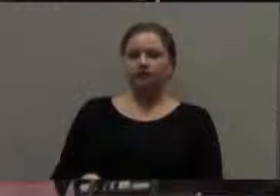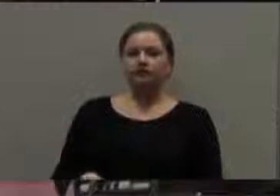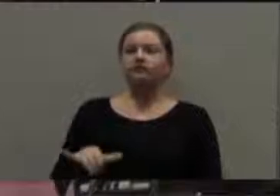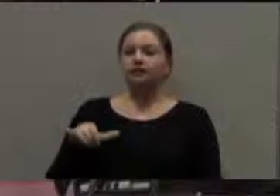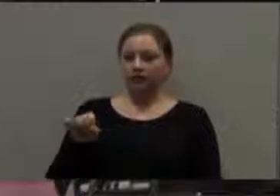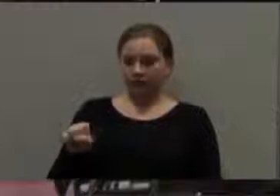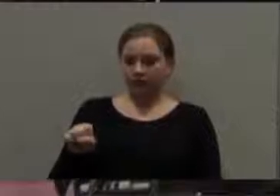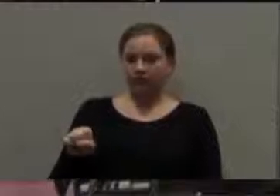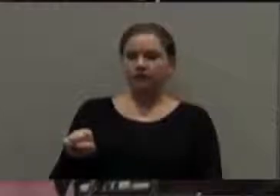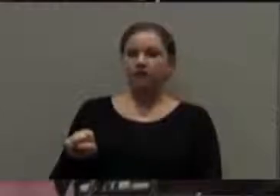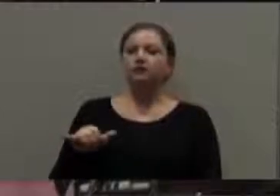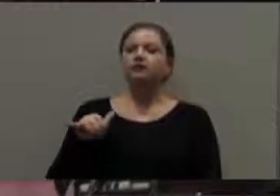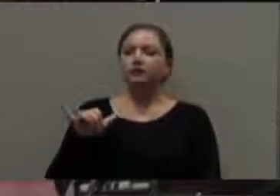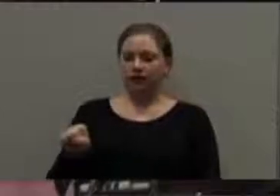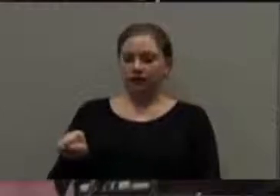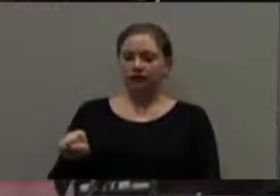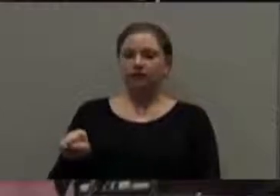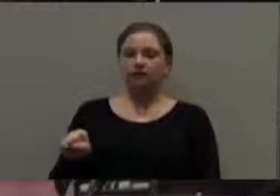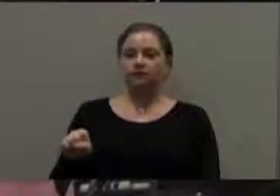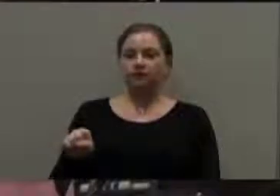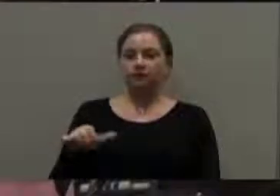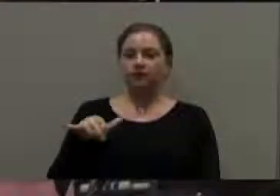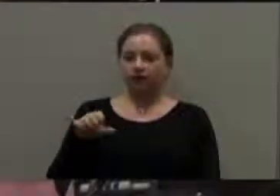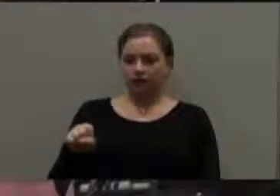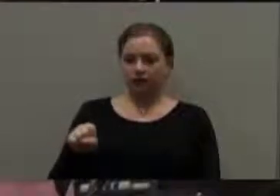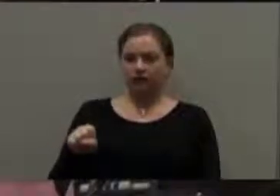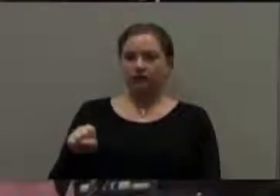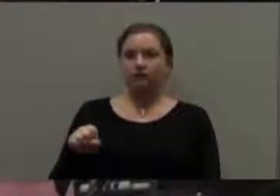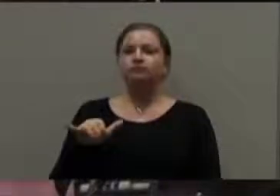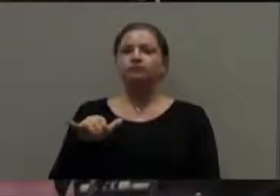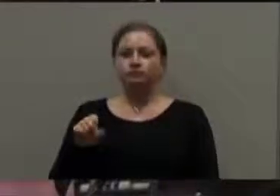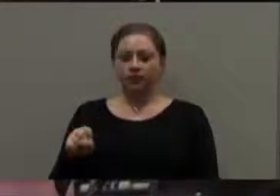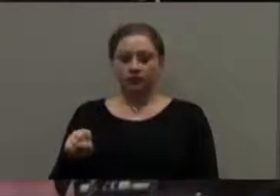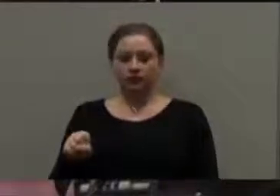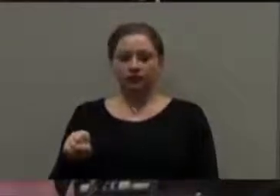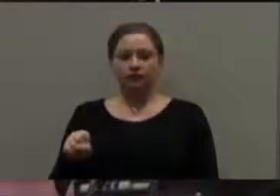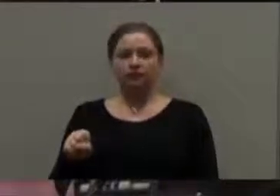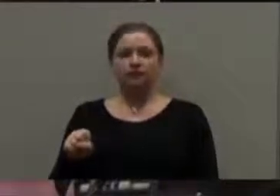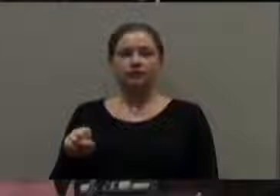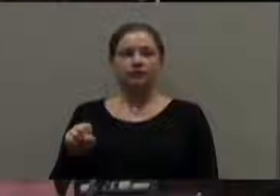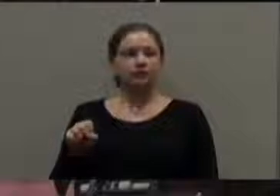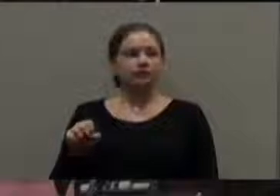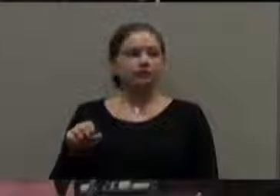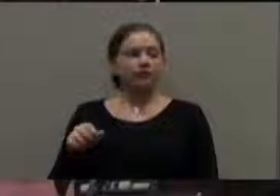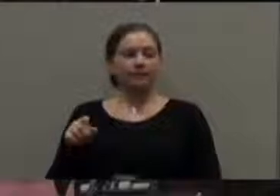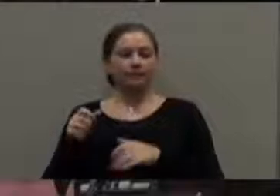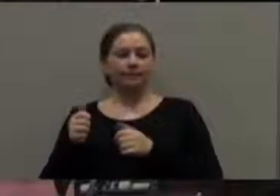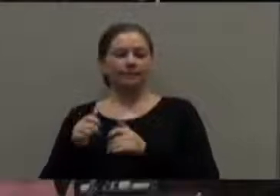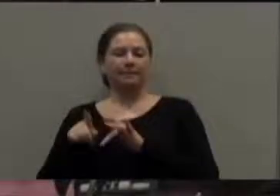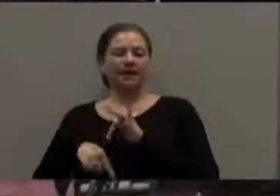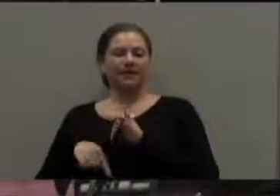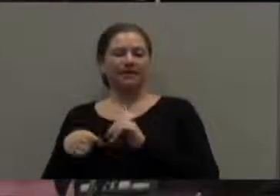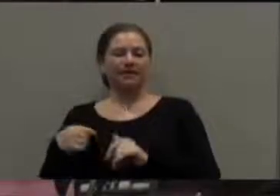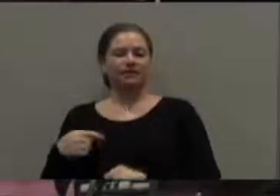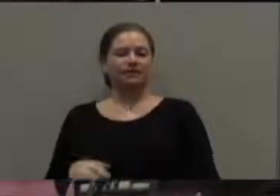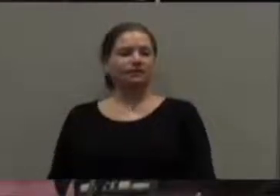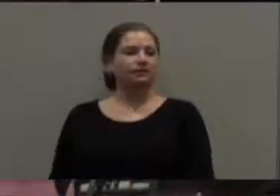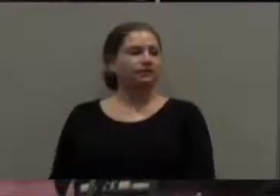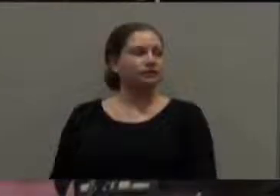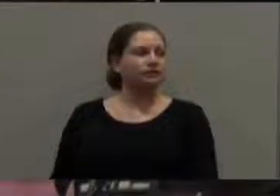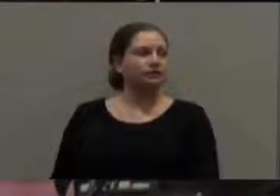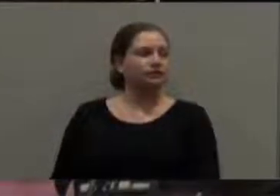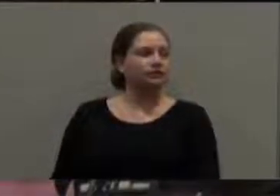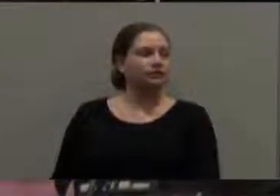Yes. Ms. Horn. Yes. Ms. Henderson. Yes. Ms. Bounds. Yes. Mr. McMillan. Ms. Christie.